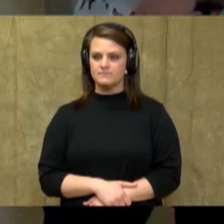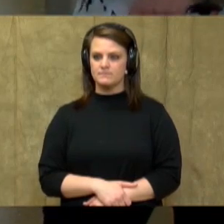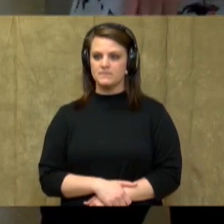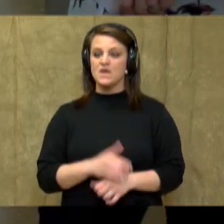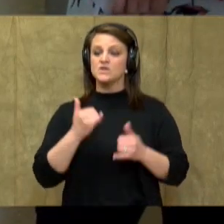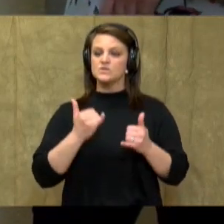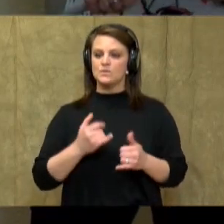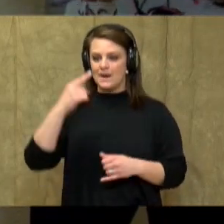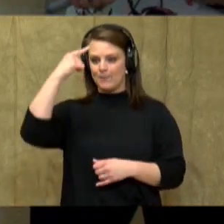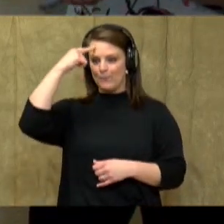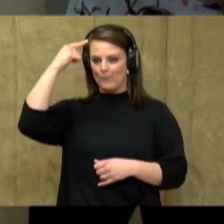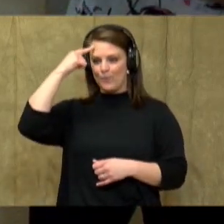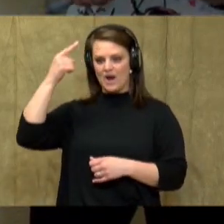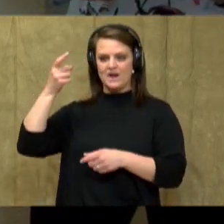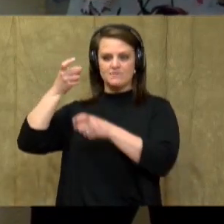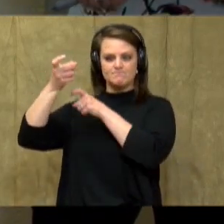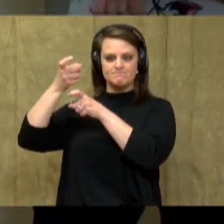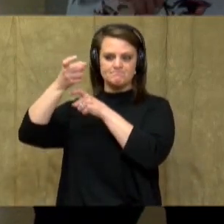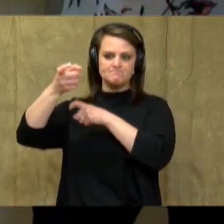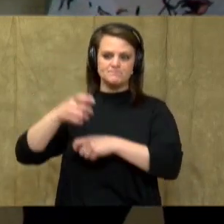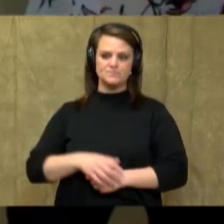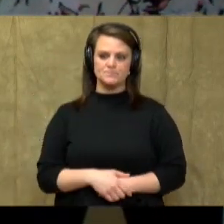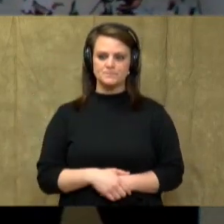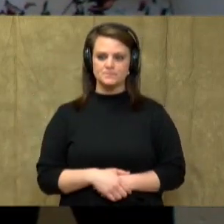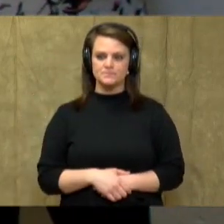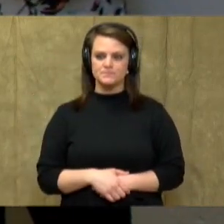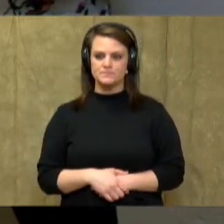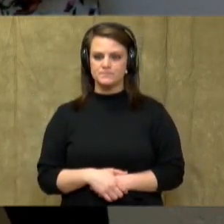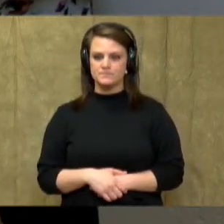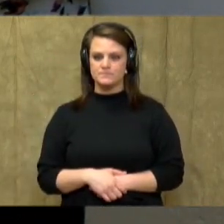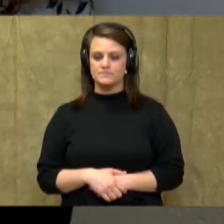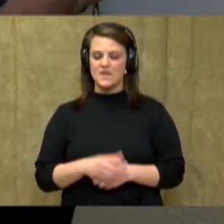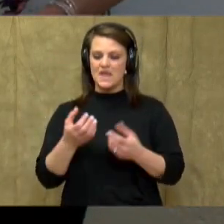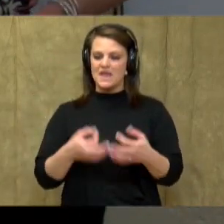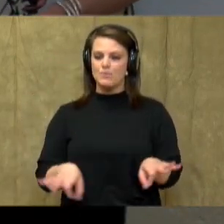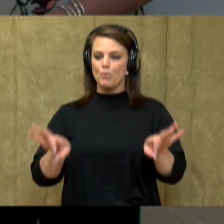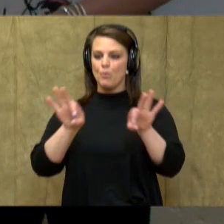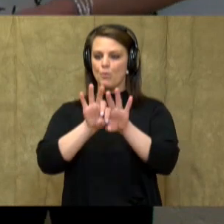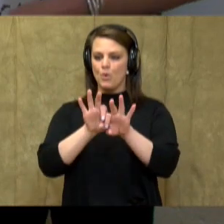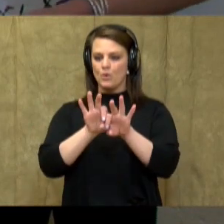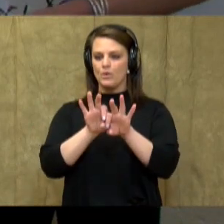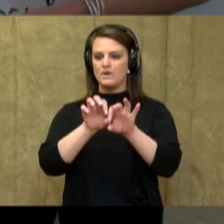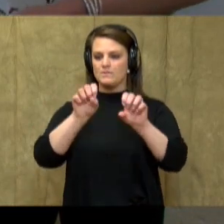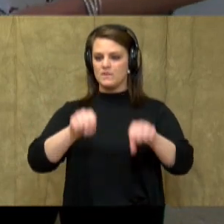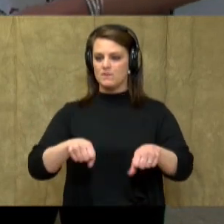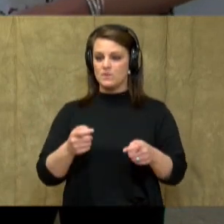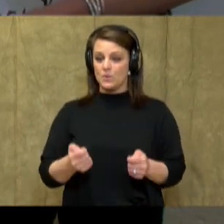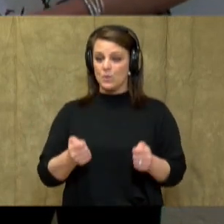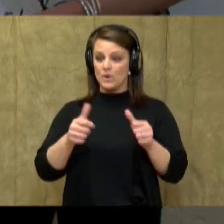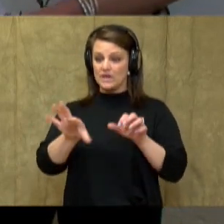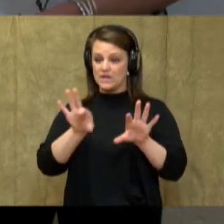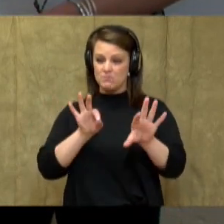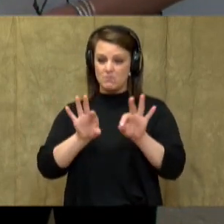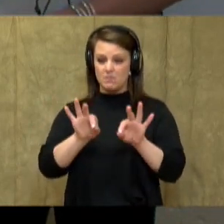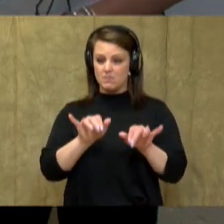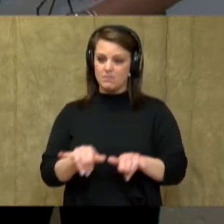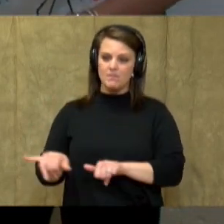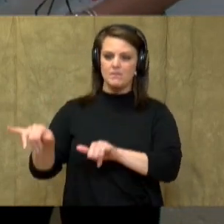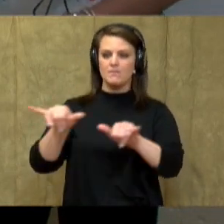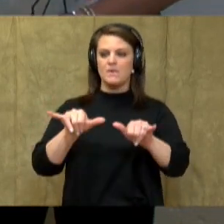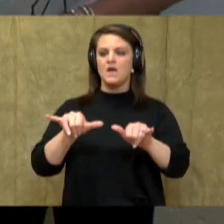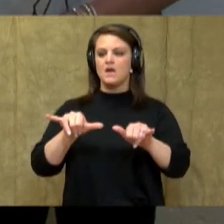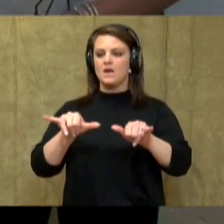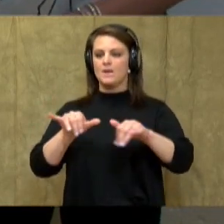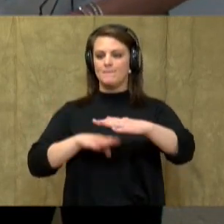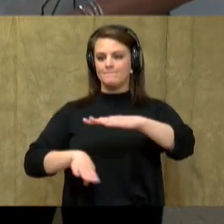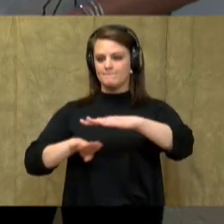our brain teaser for today. This is going to be really important for you to be able to quickly choose common